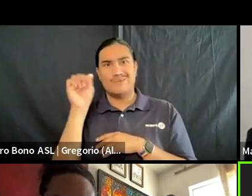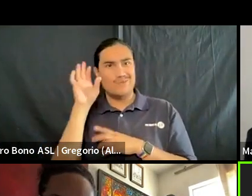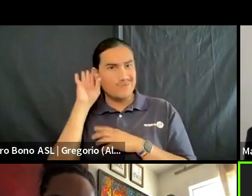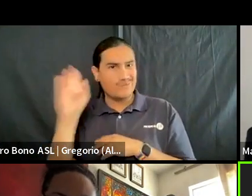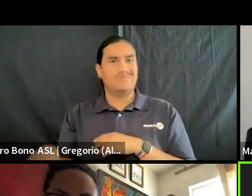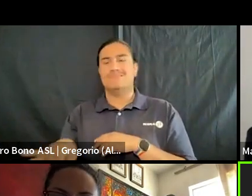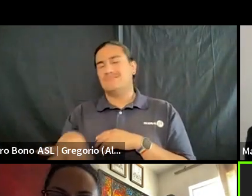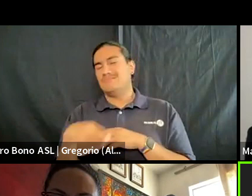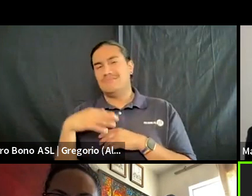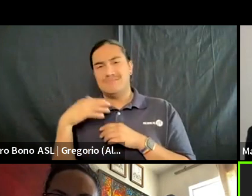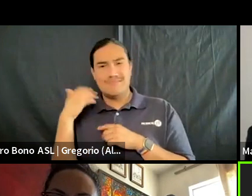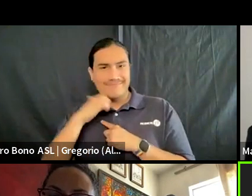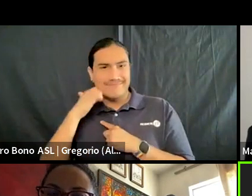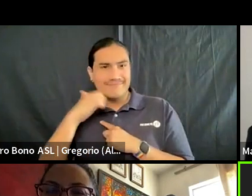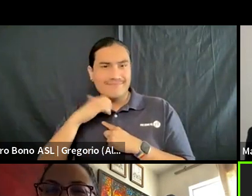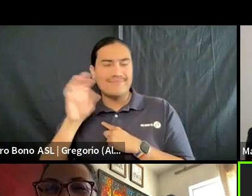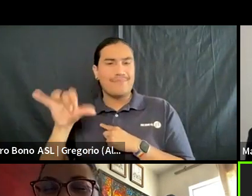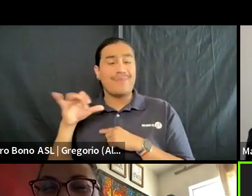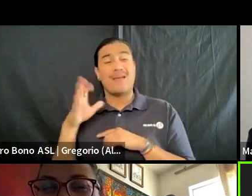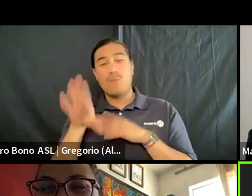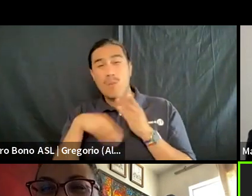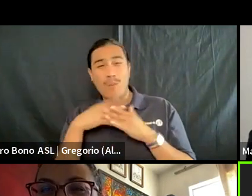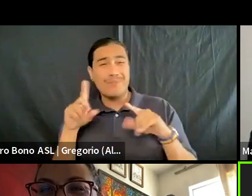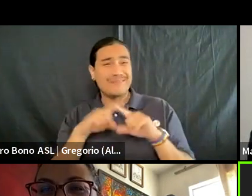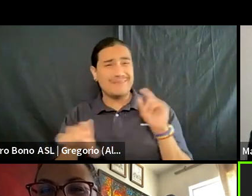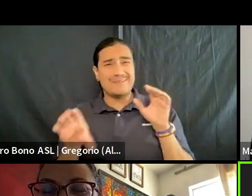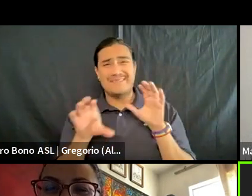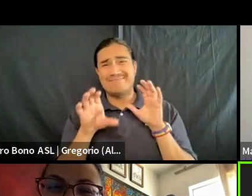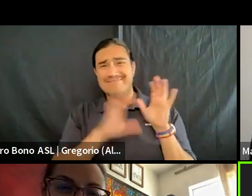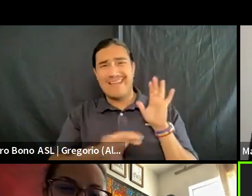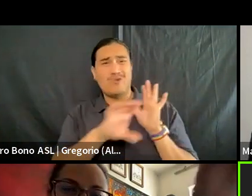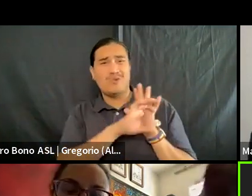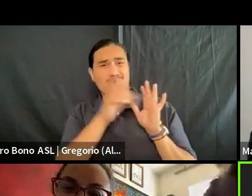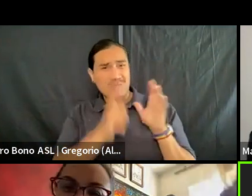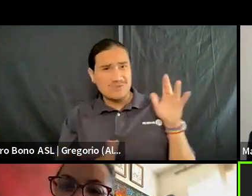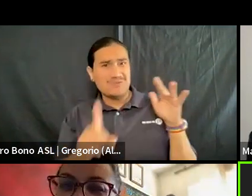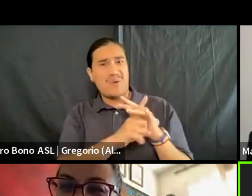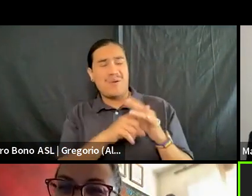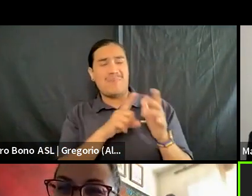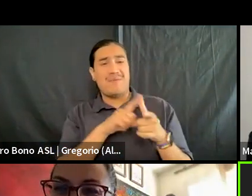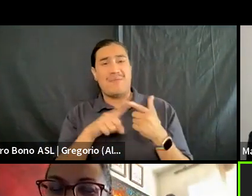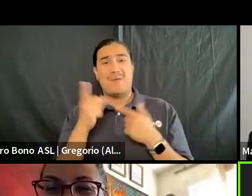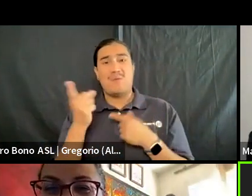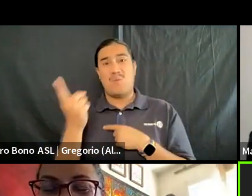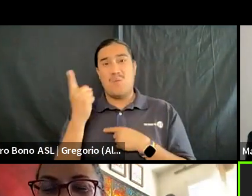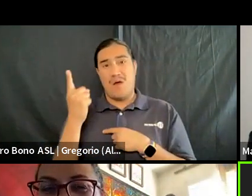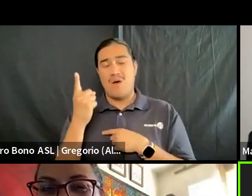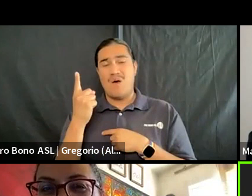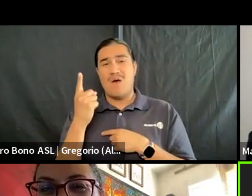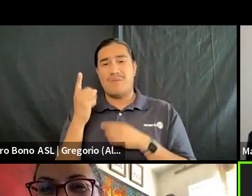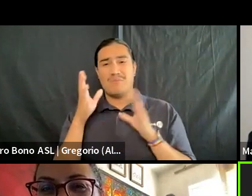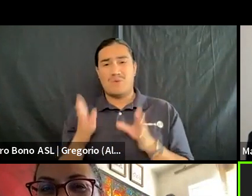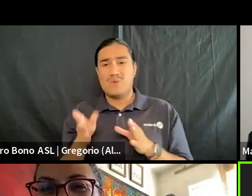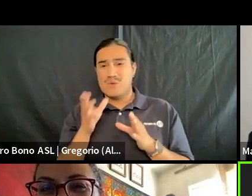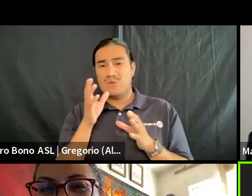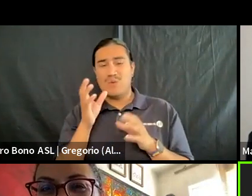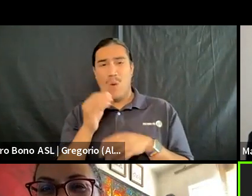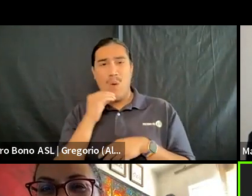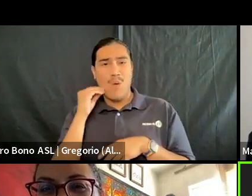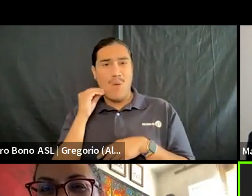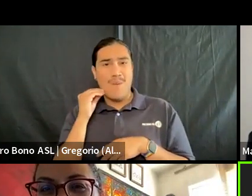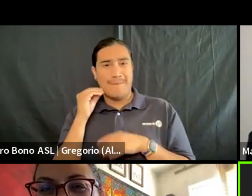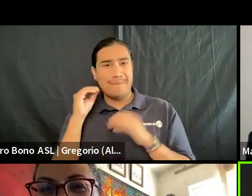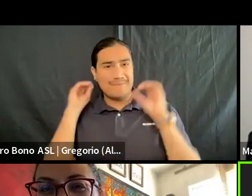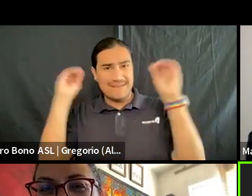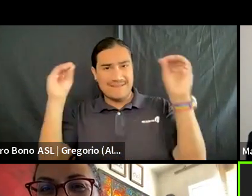time. And just all these characters that would pop up into my life. And then I grabbed this one homeless person in particular, this gentleman